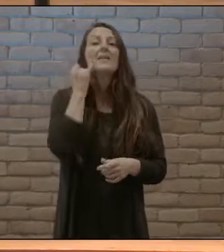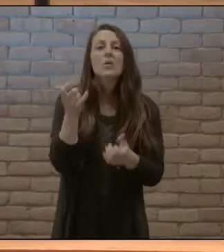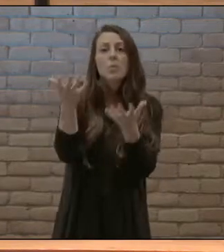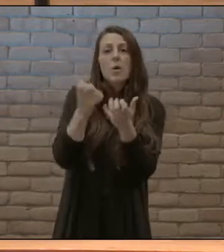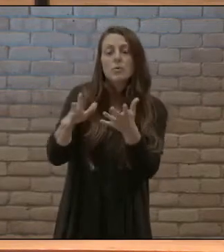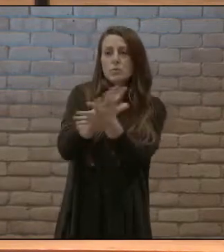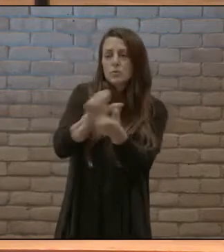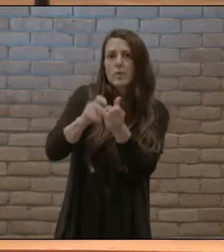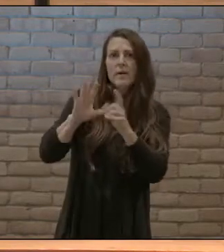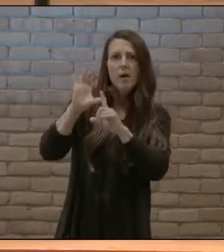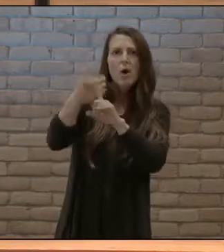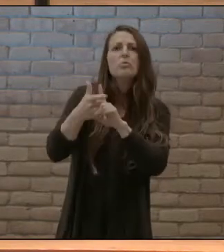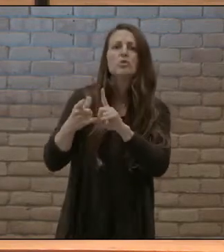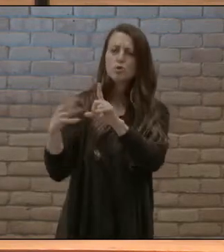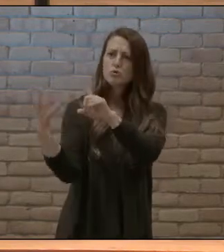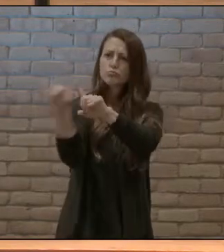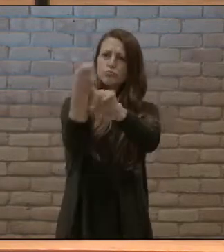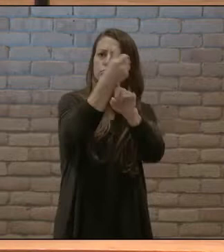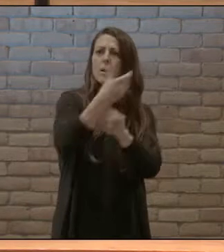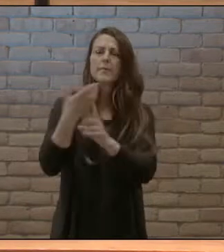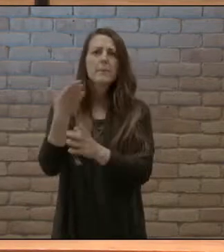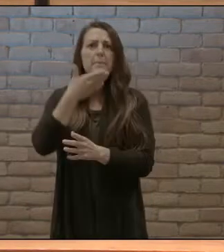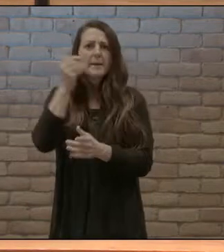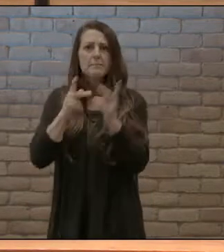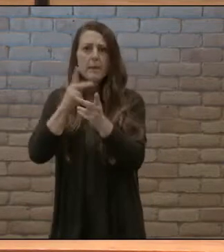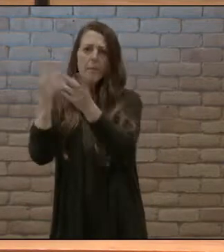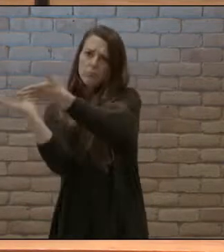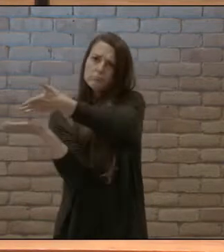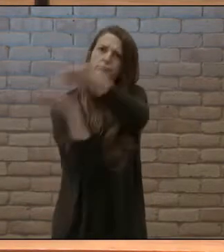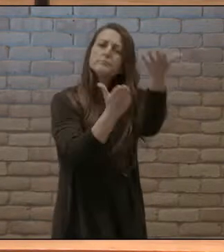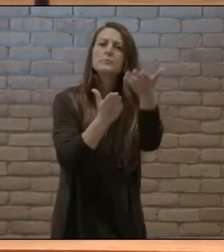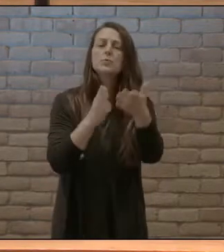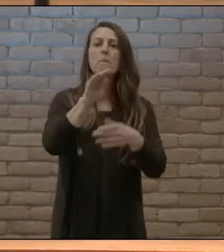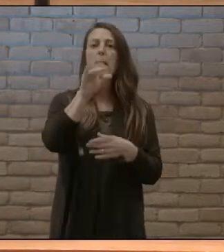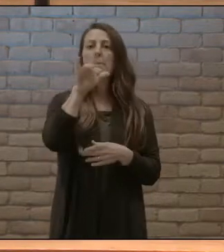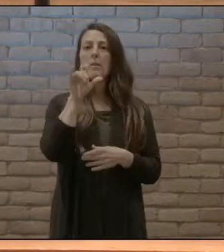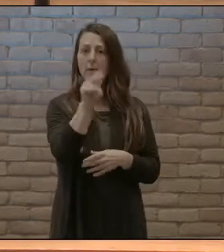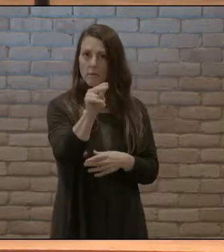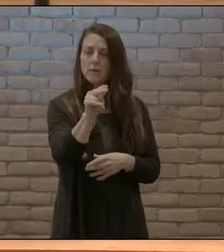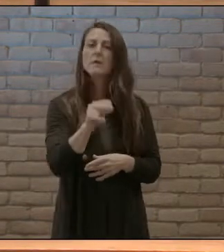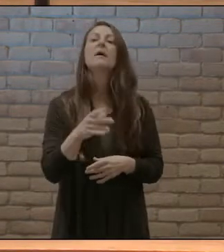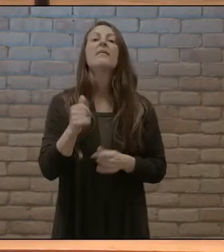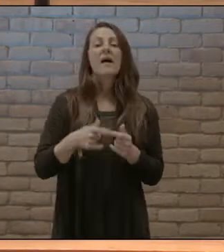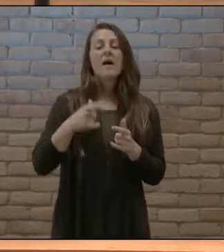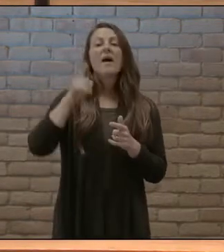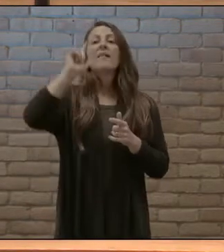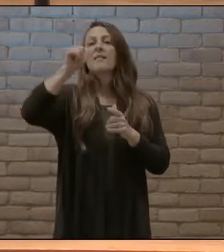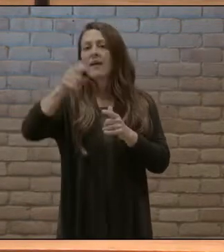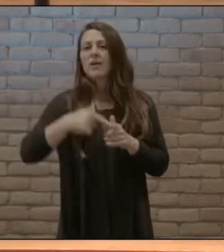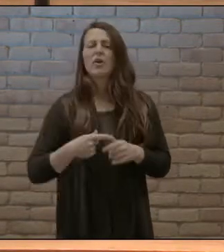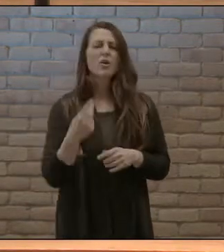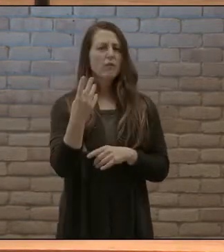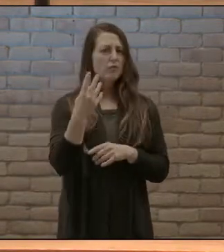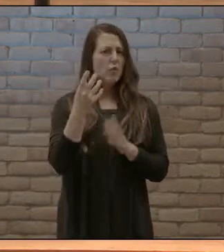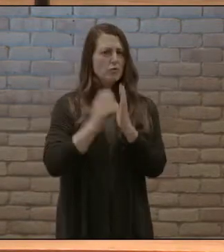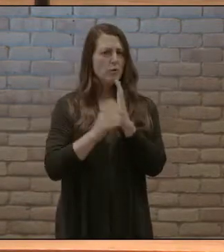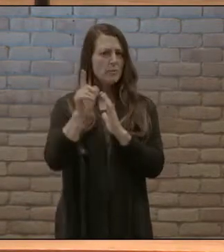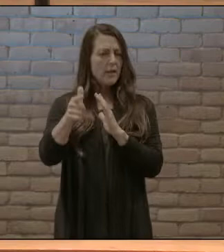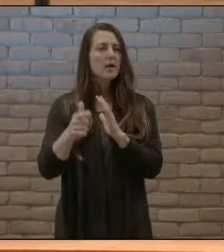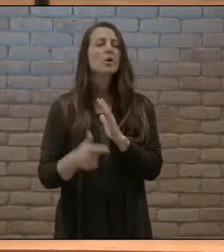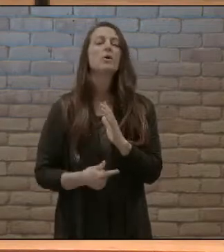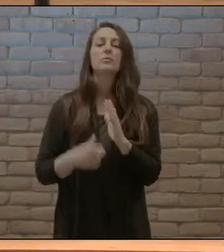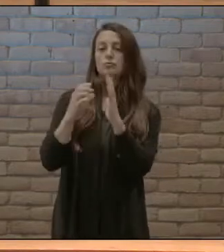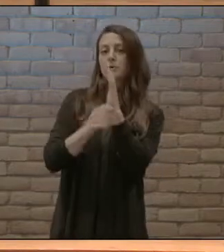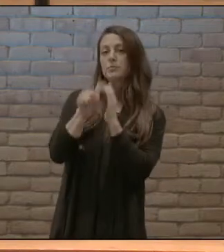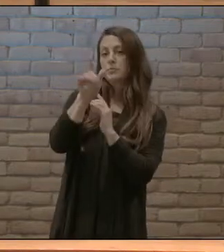And so he brings all the very best people with him back to Babylon. And fast forward then, four chapters later, to